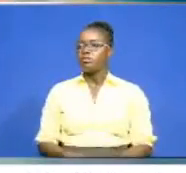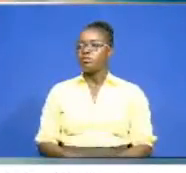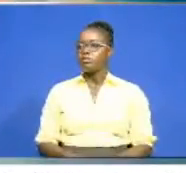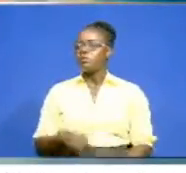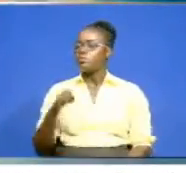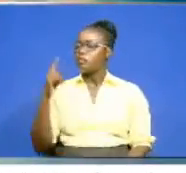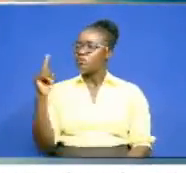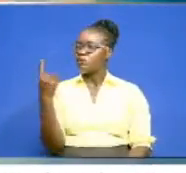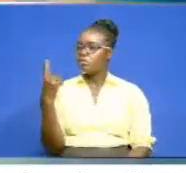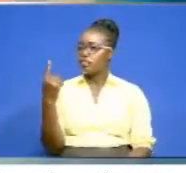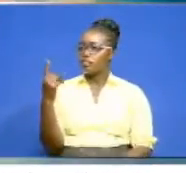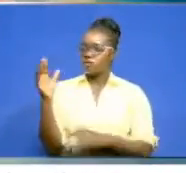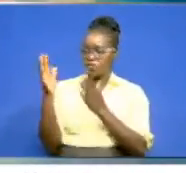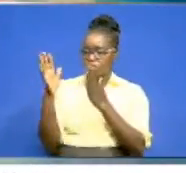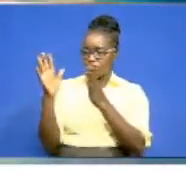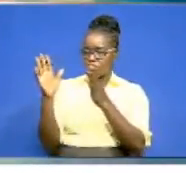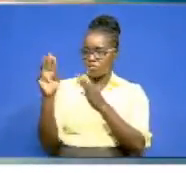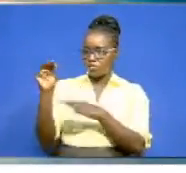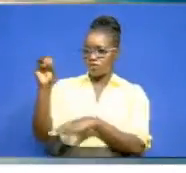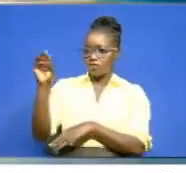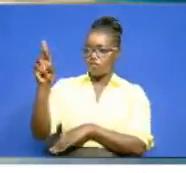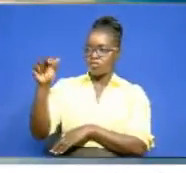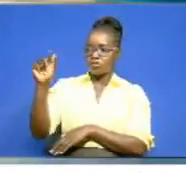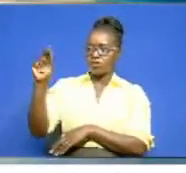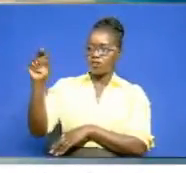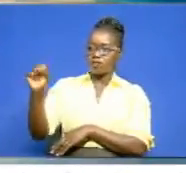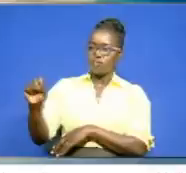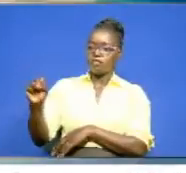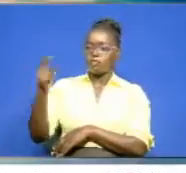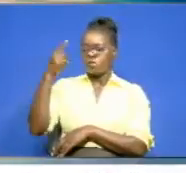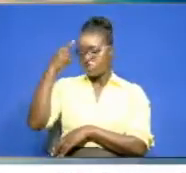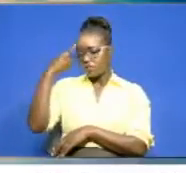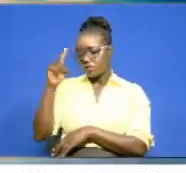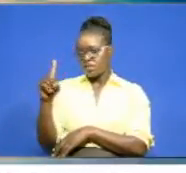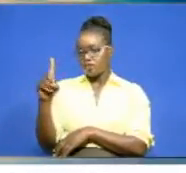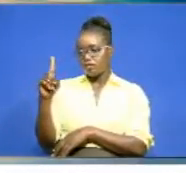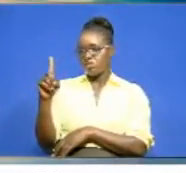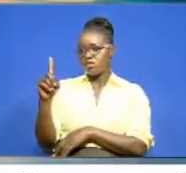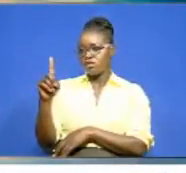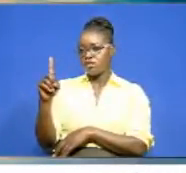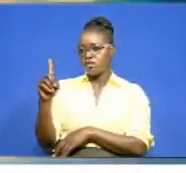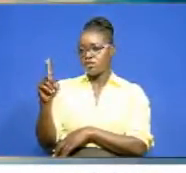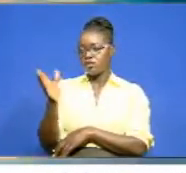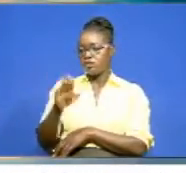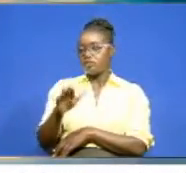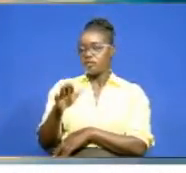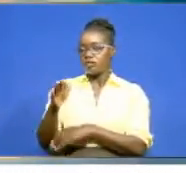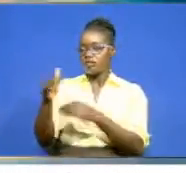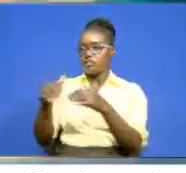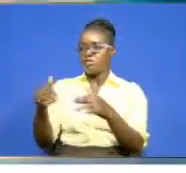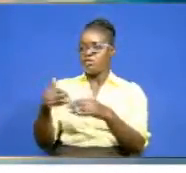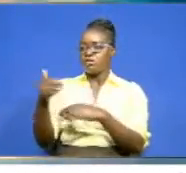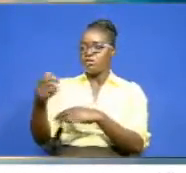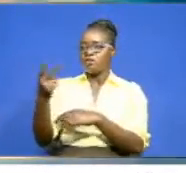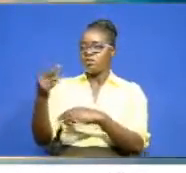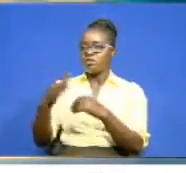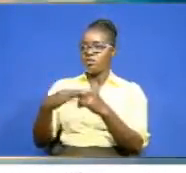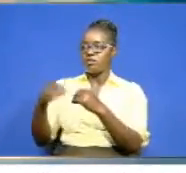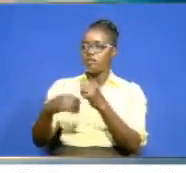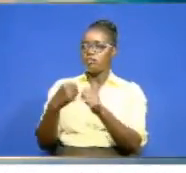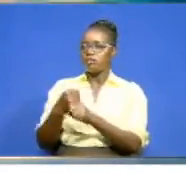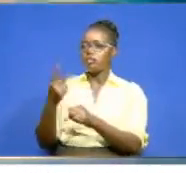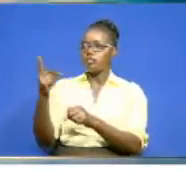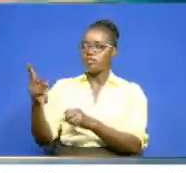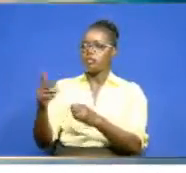First of all, we need to congratulate the Morans for getting us back on stage after 28 years. 1993, I